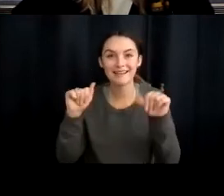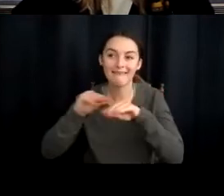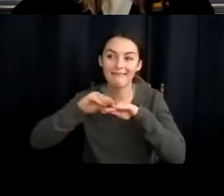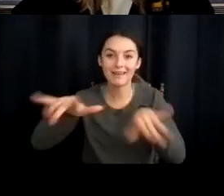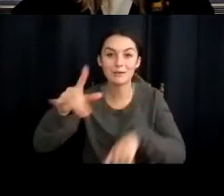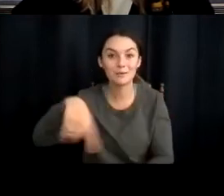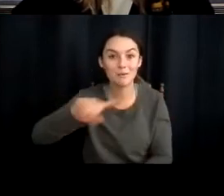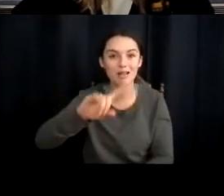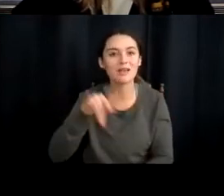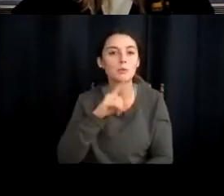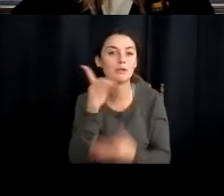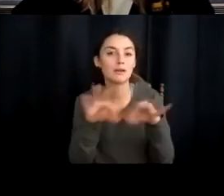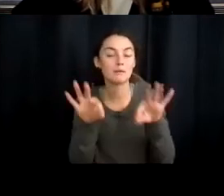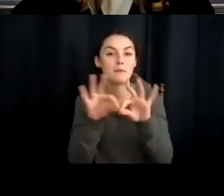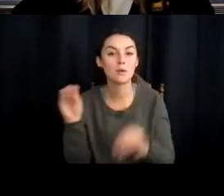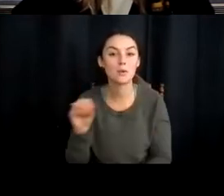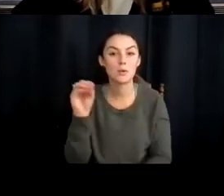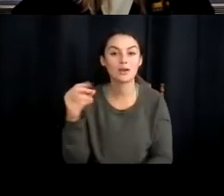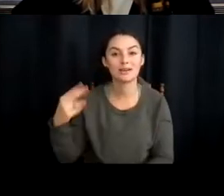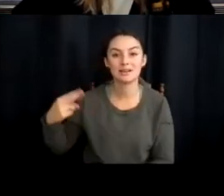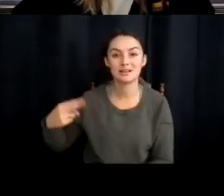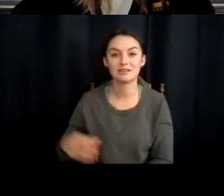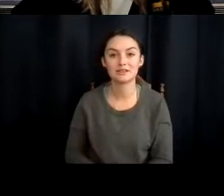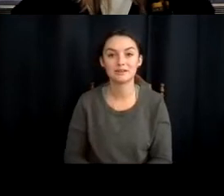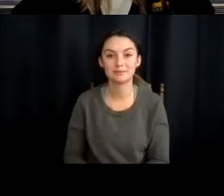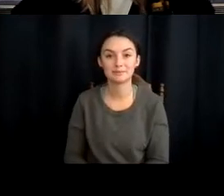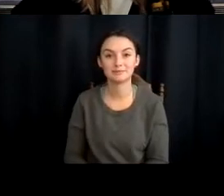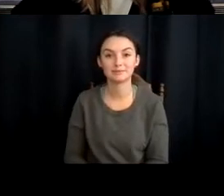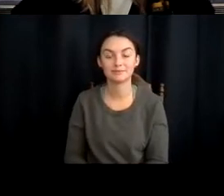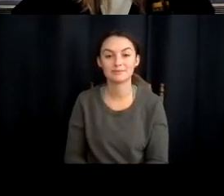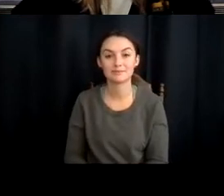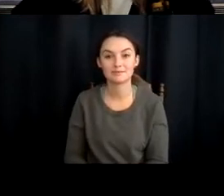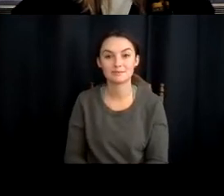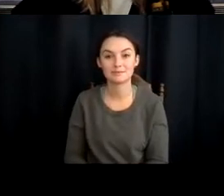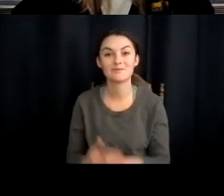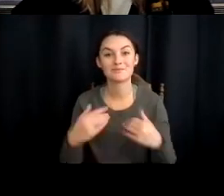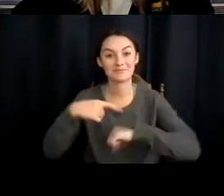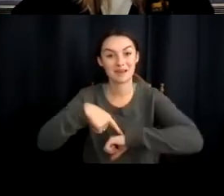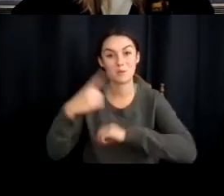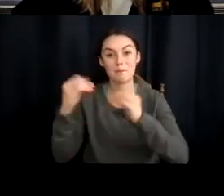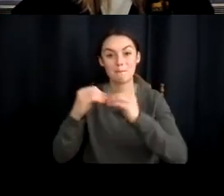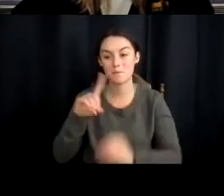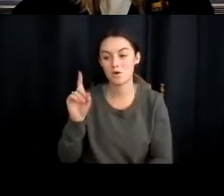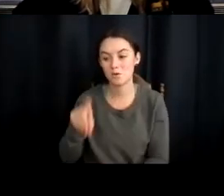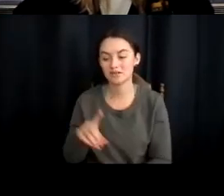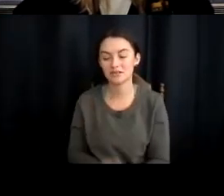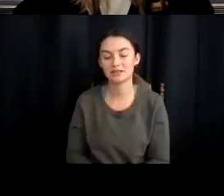important part of Oregon's history. Thank you for that question, Bob. And I have time for one more probably.